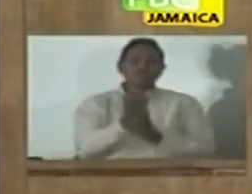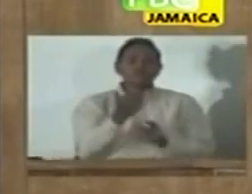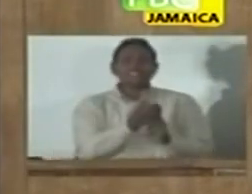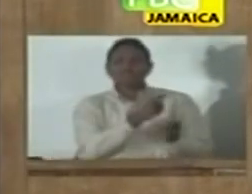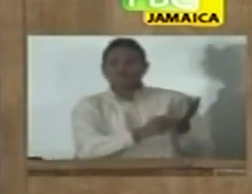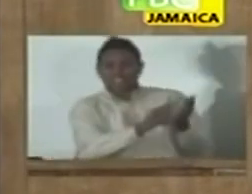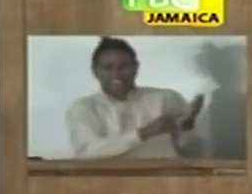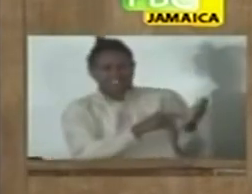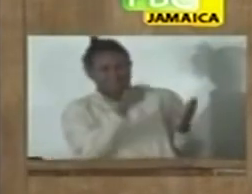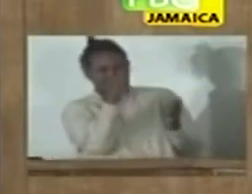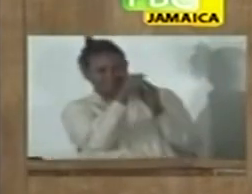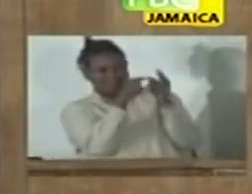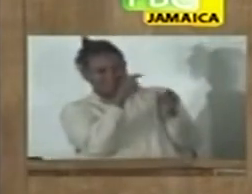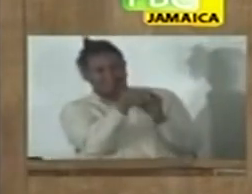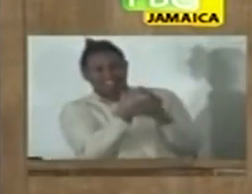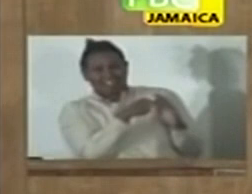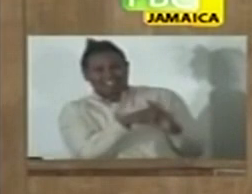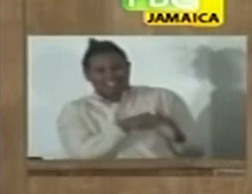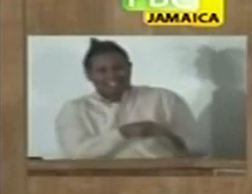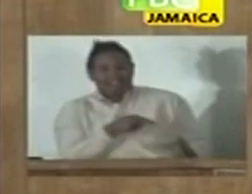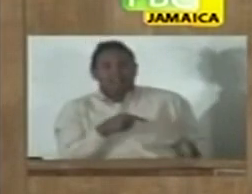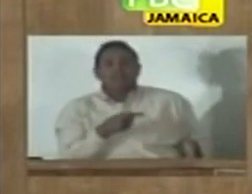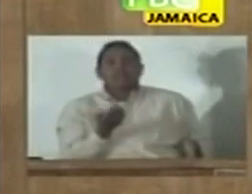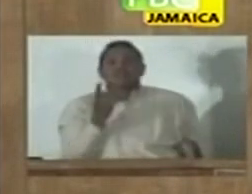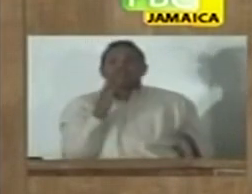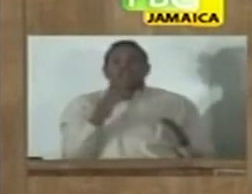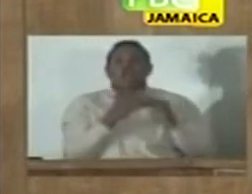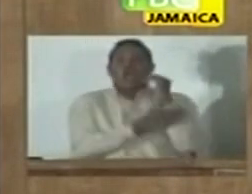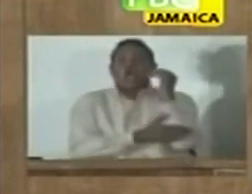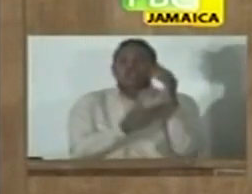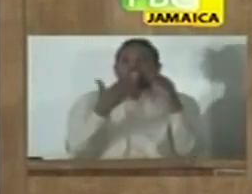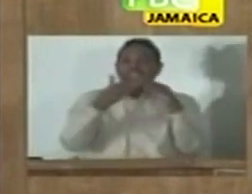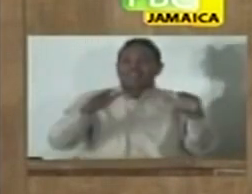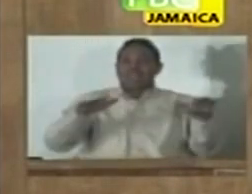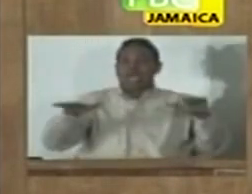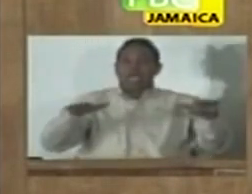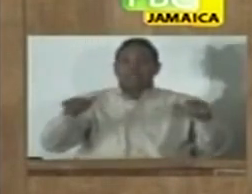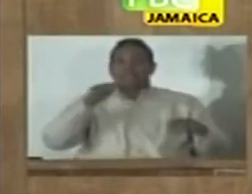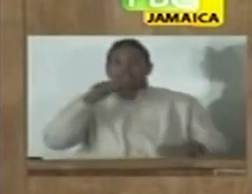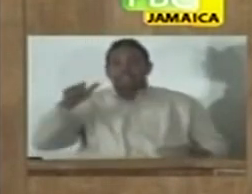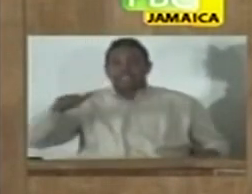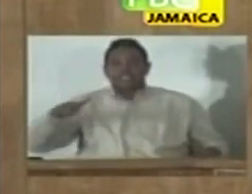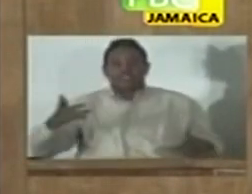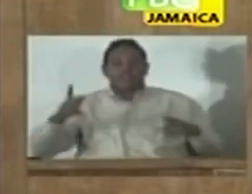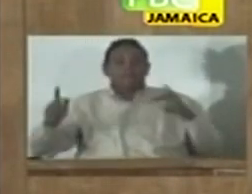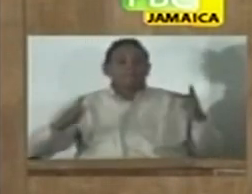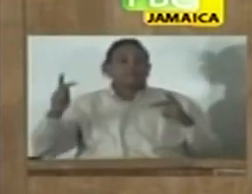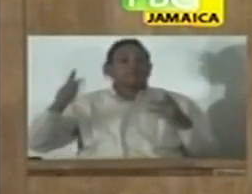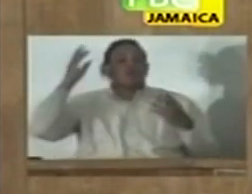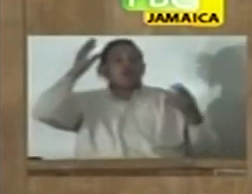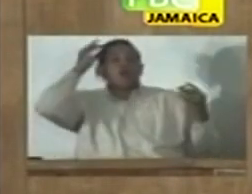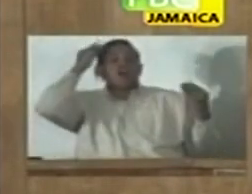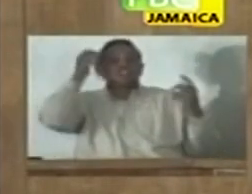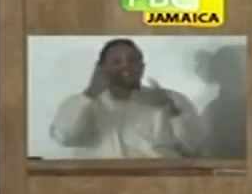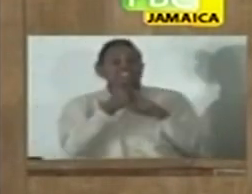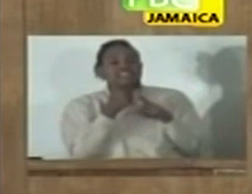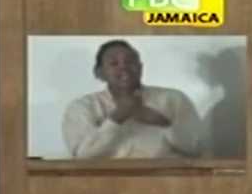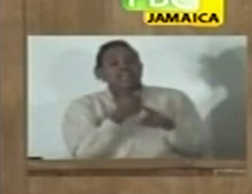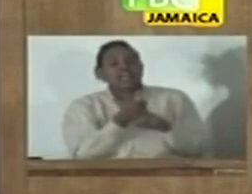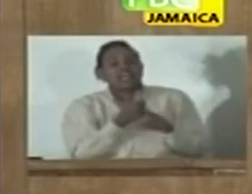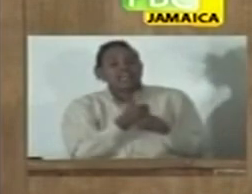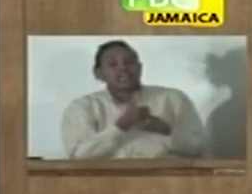criticism, unnecessarily so. The country was divided, and people were concerned that we were walking hand in hand